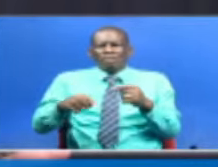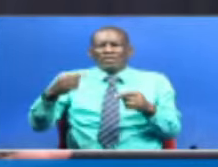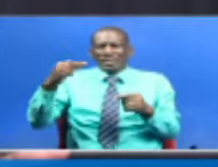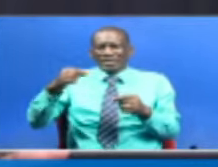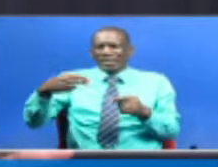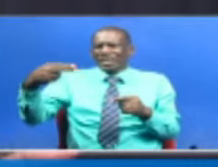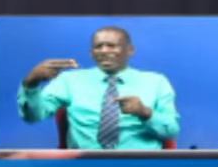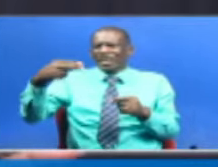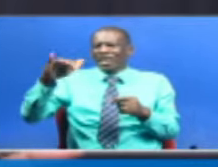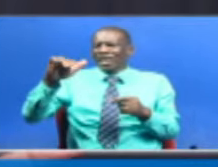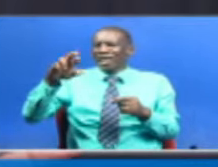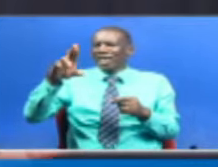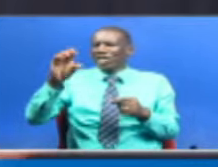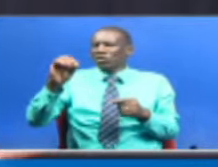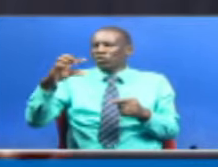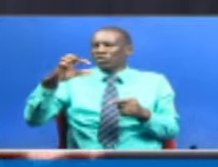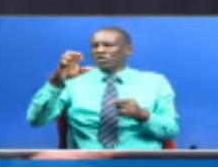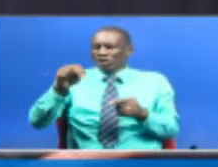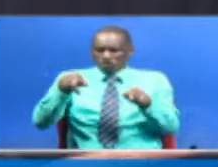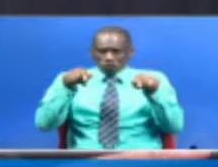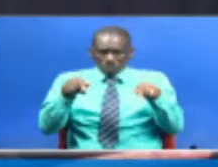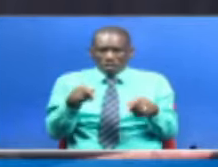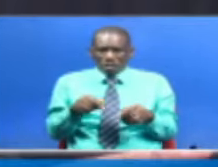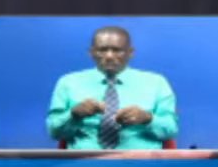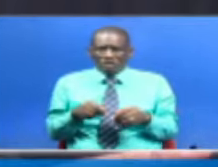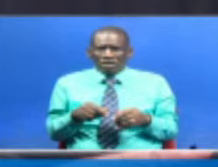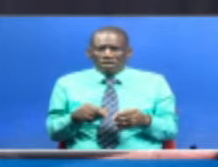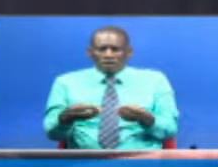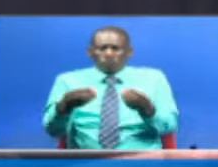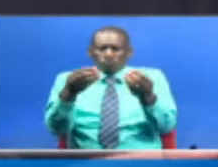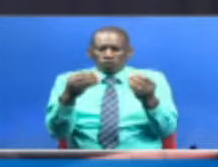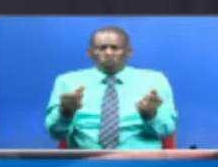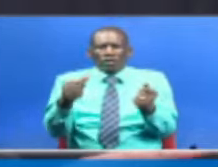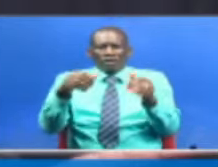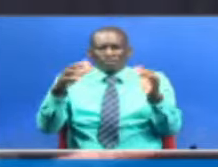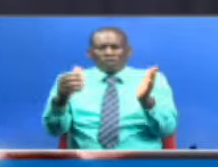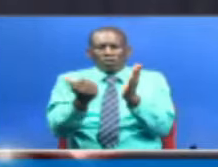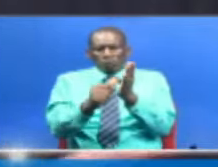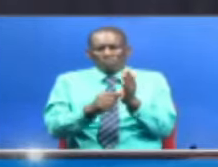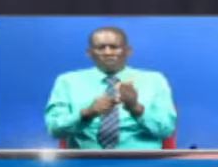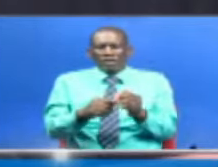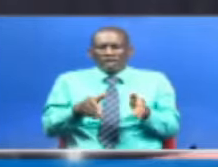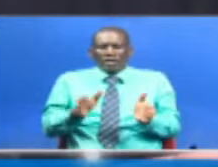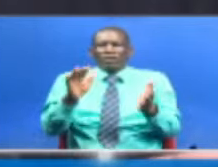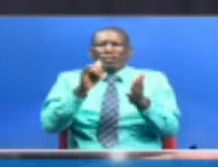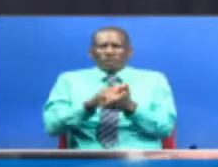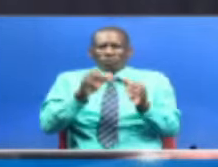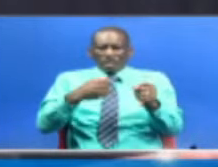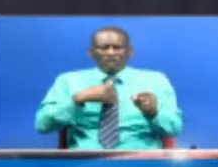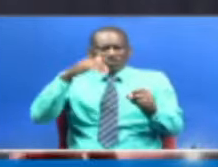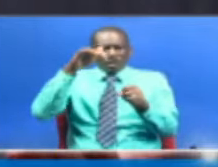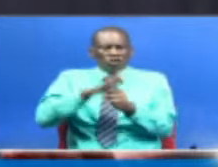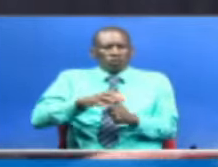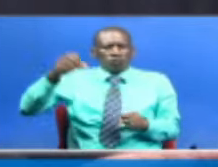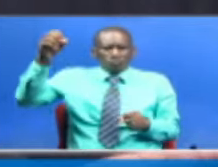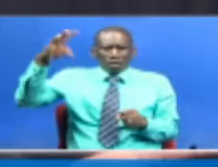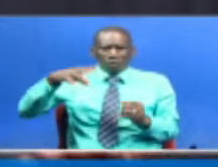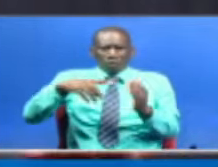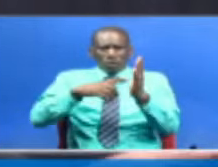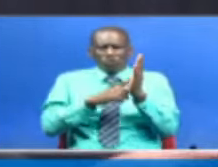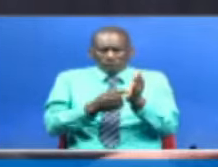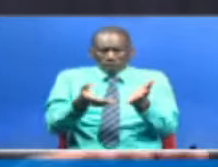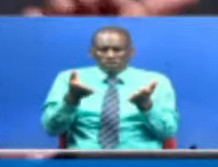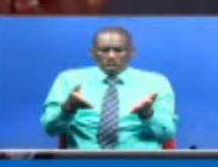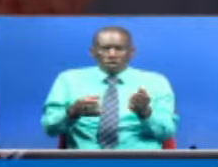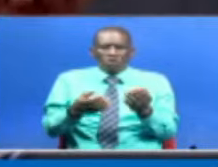today is breaking the class ceiling in that you can have so much power, like now when we